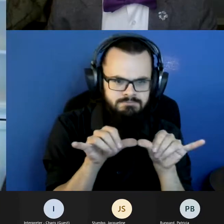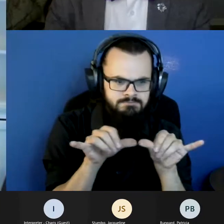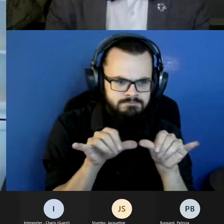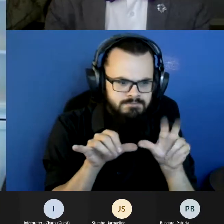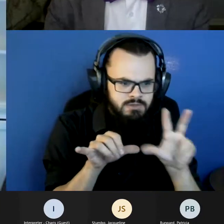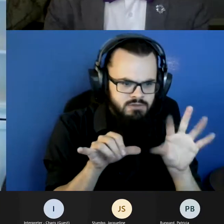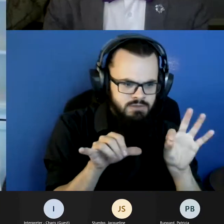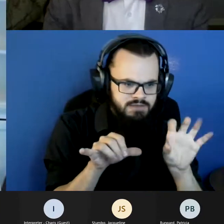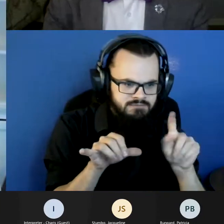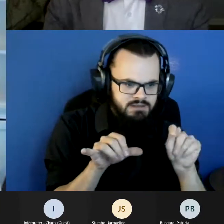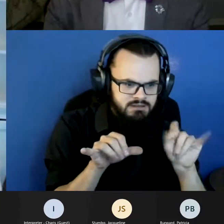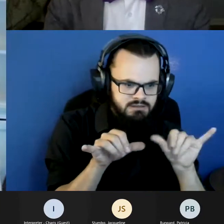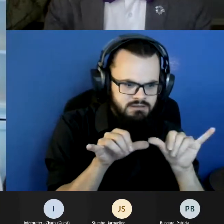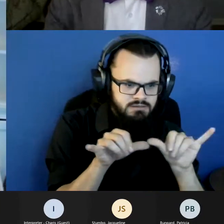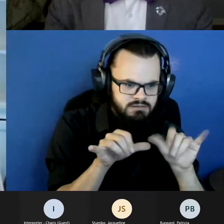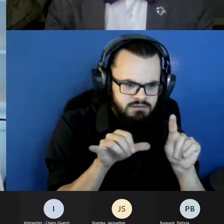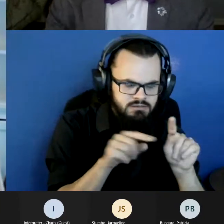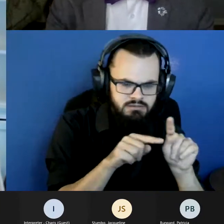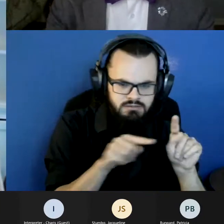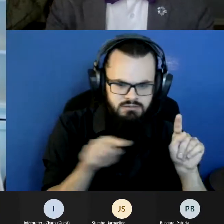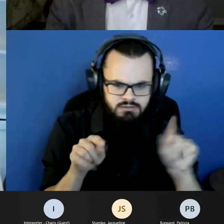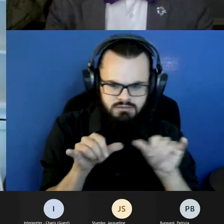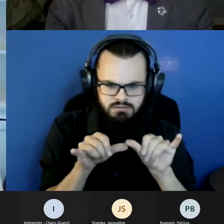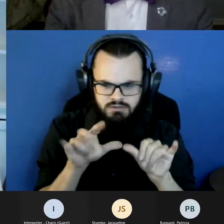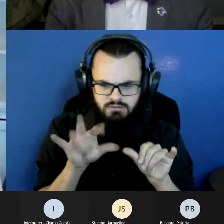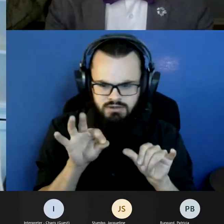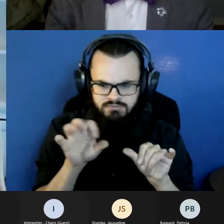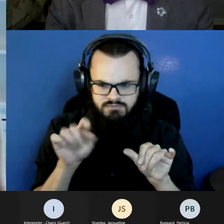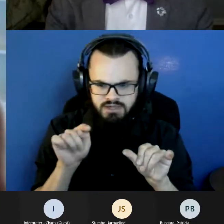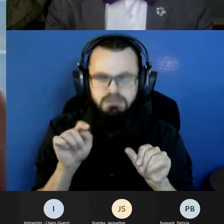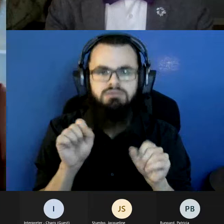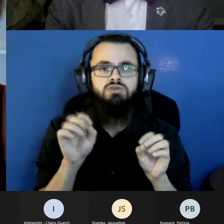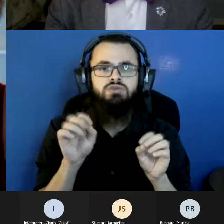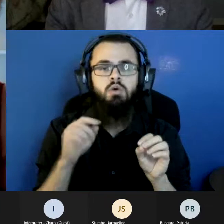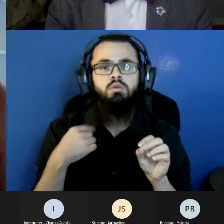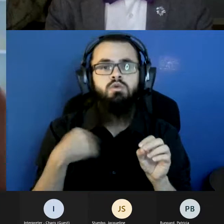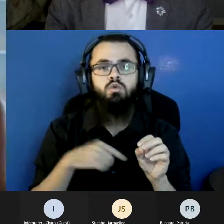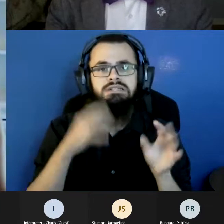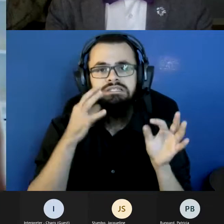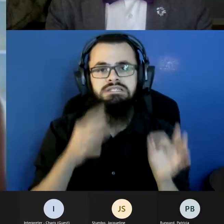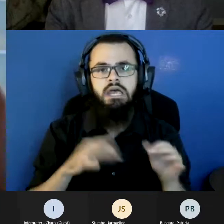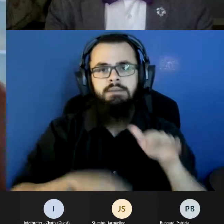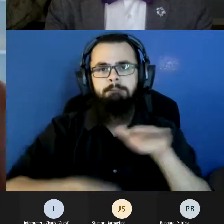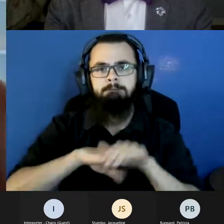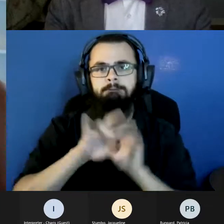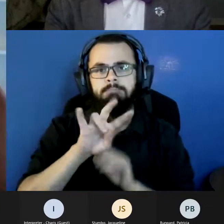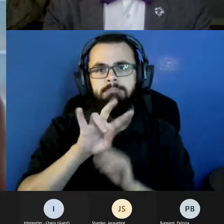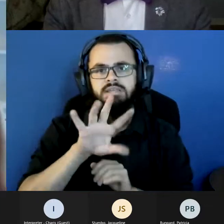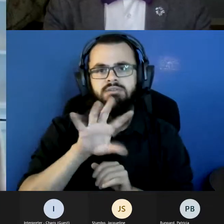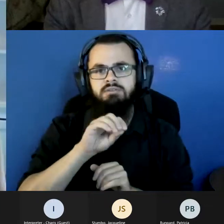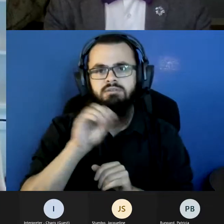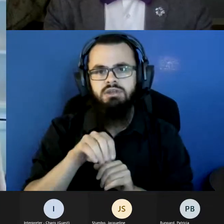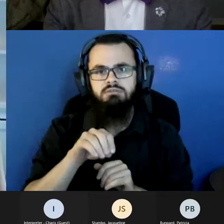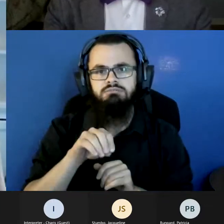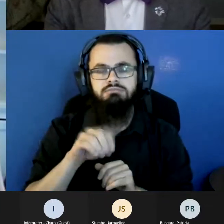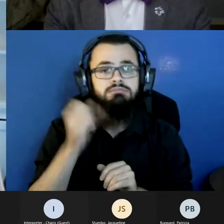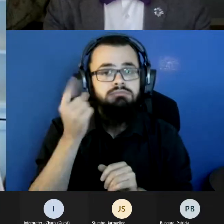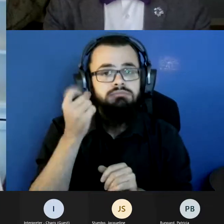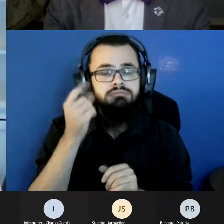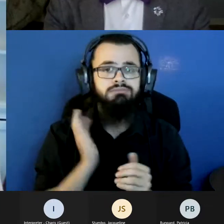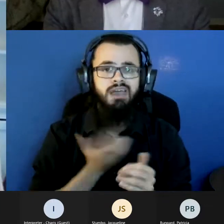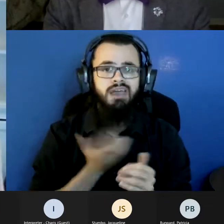and enrollments have been low enough that actually we're not reaching up quite to that 75% in